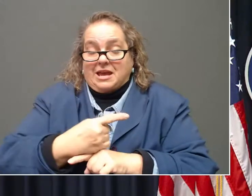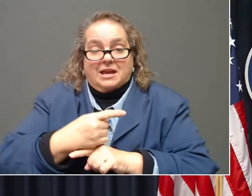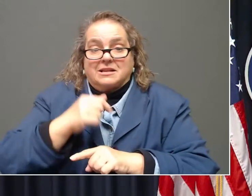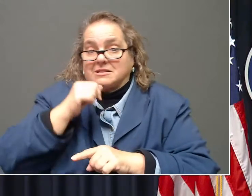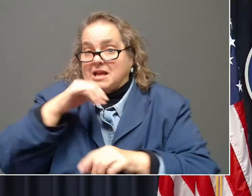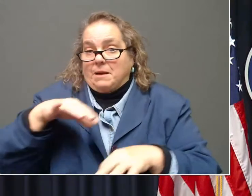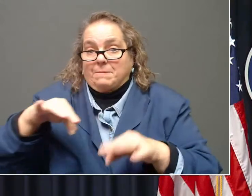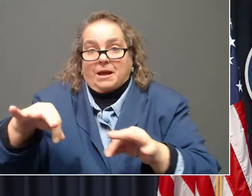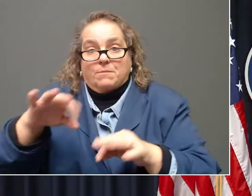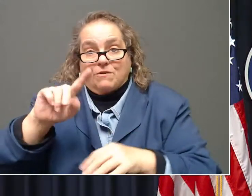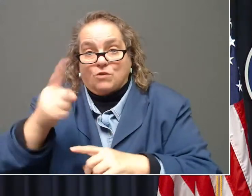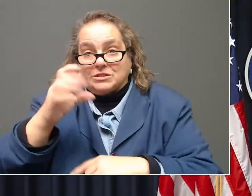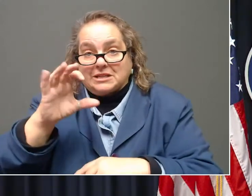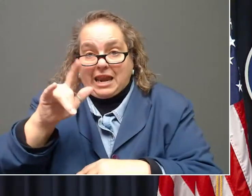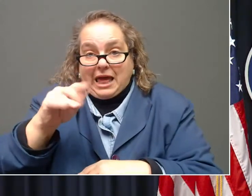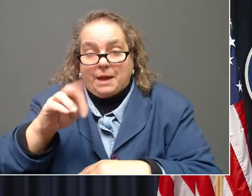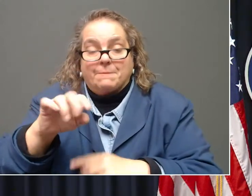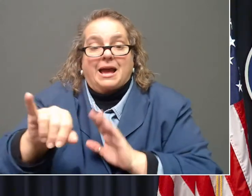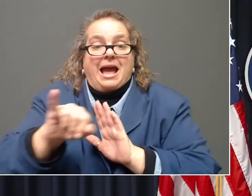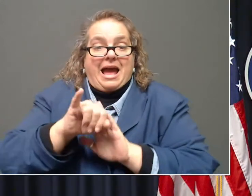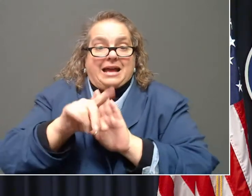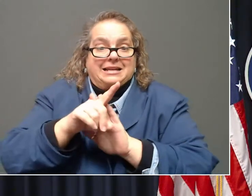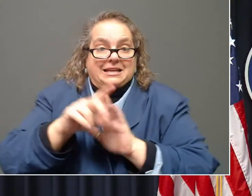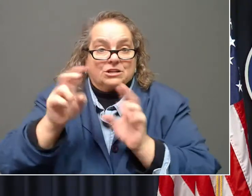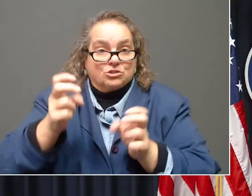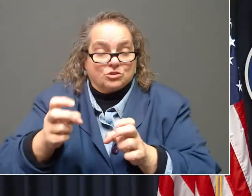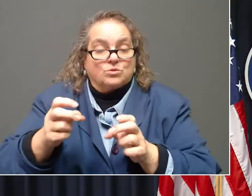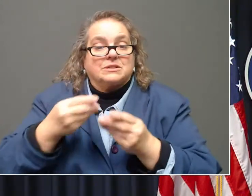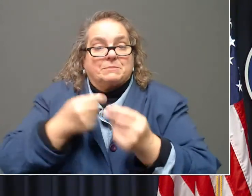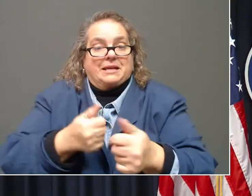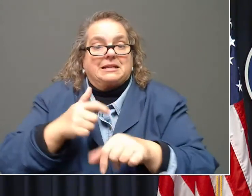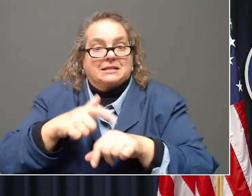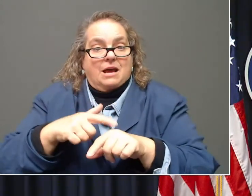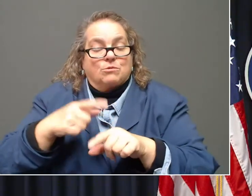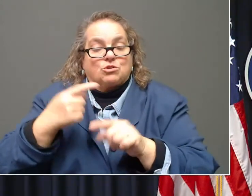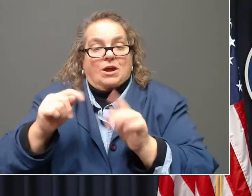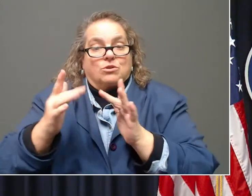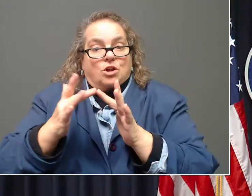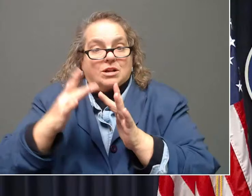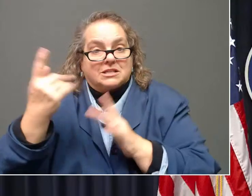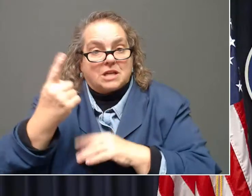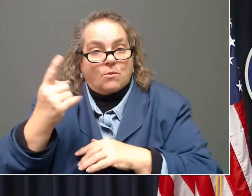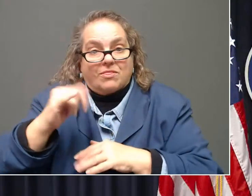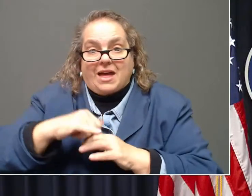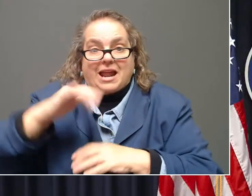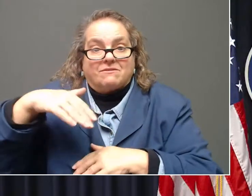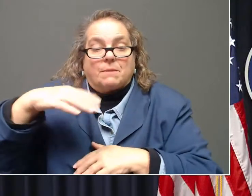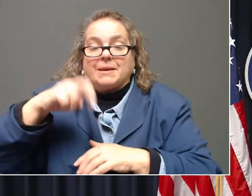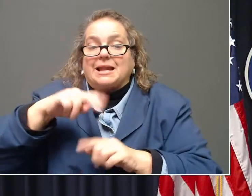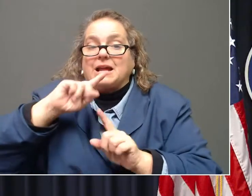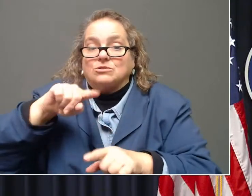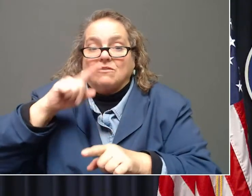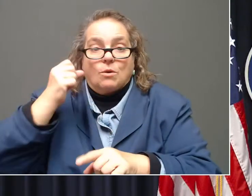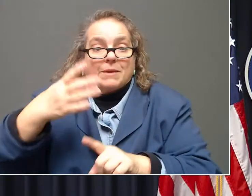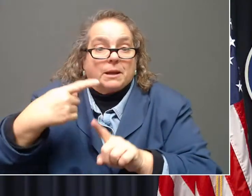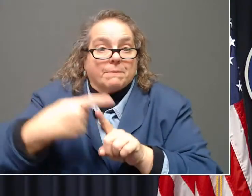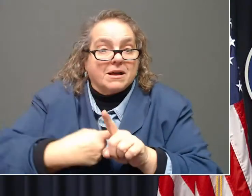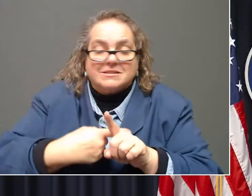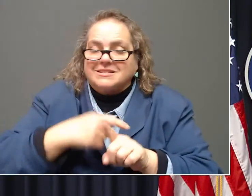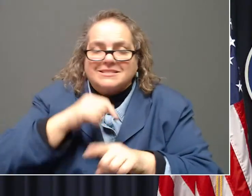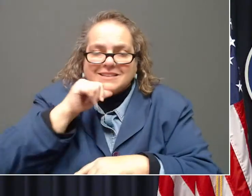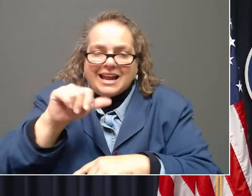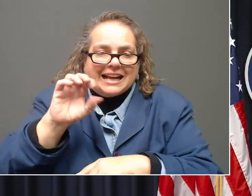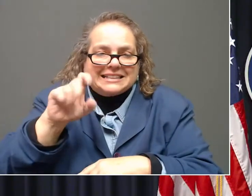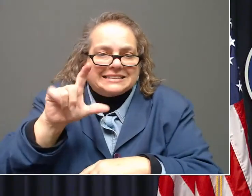Well, and that actually brought up the really good point that it shows you that a lot of the numbers, when you say, are